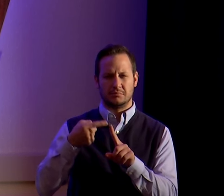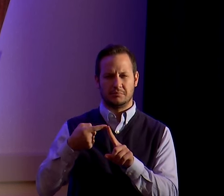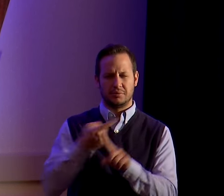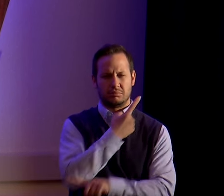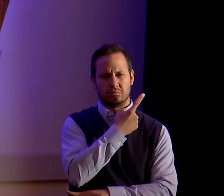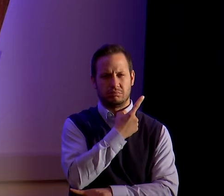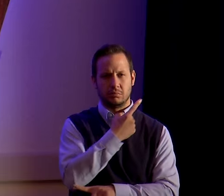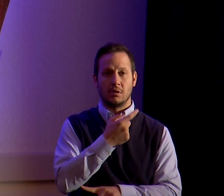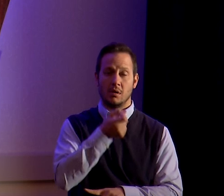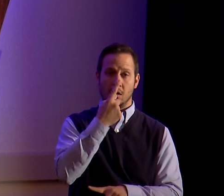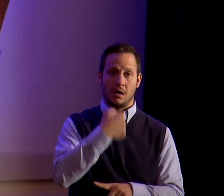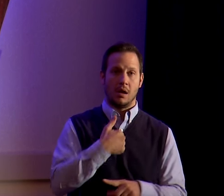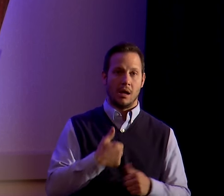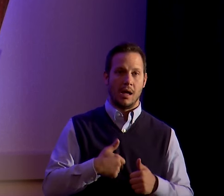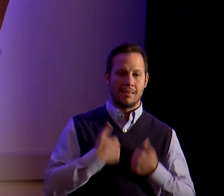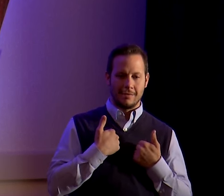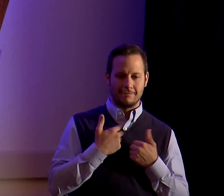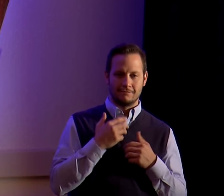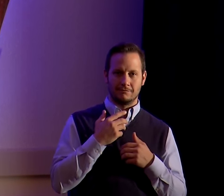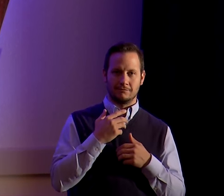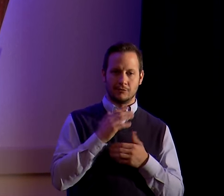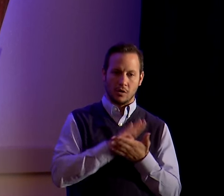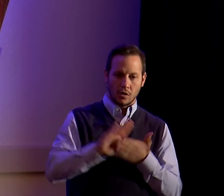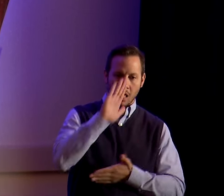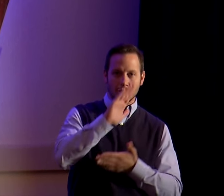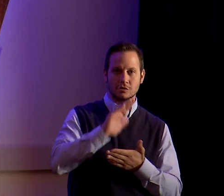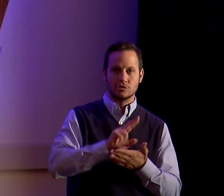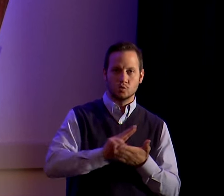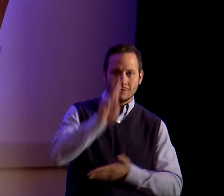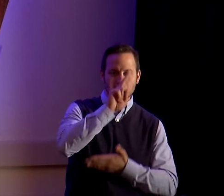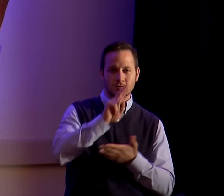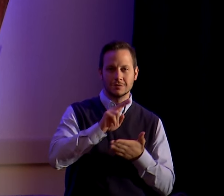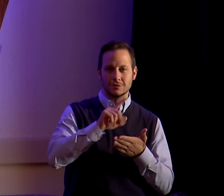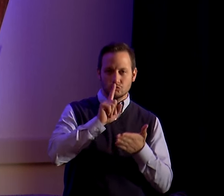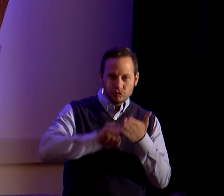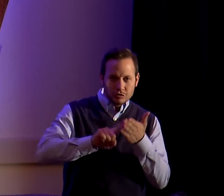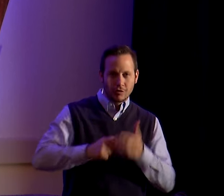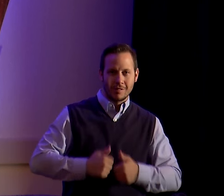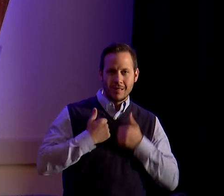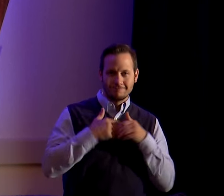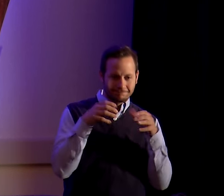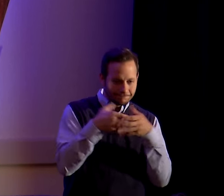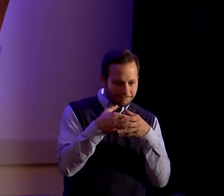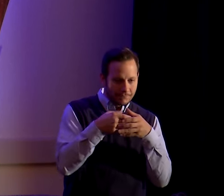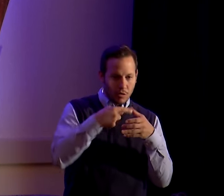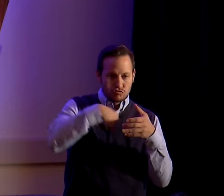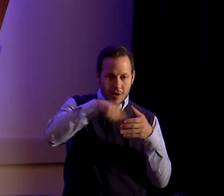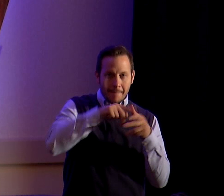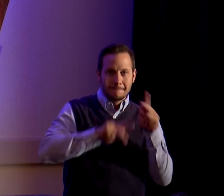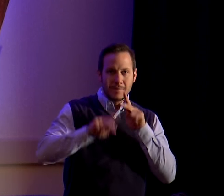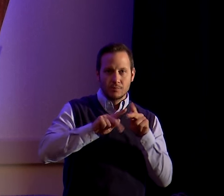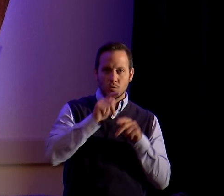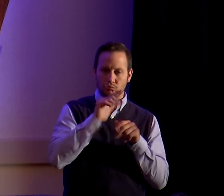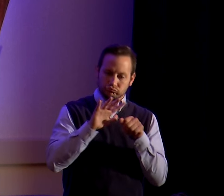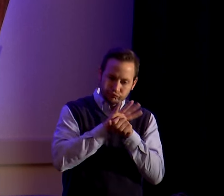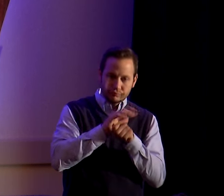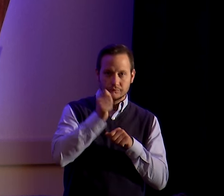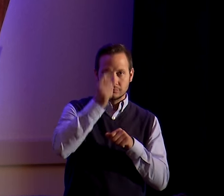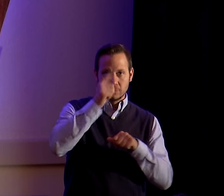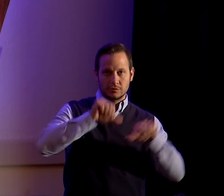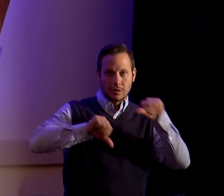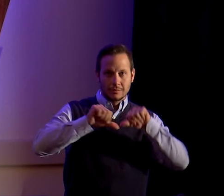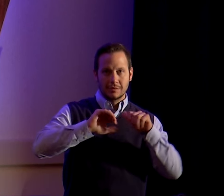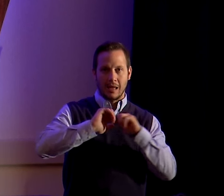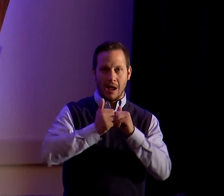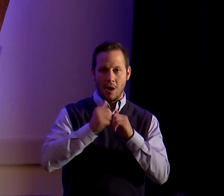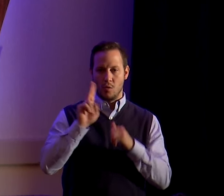led a very sheltered life. You know, I read a lot about the sciences, and I'm around people who really understand how the